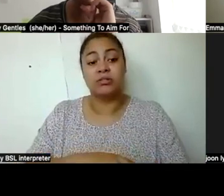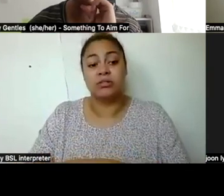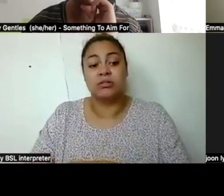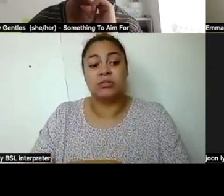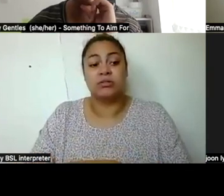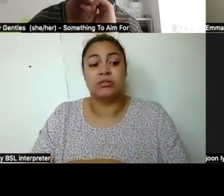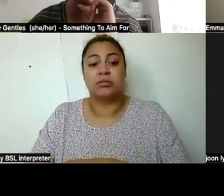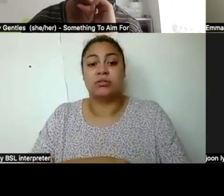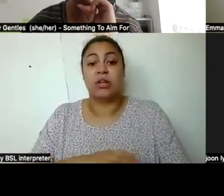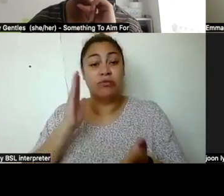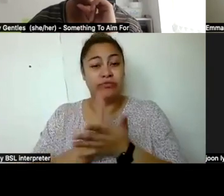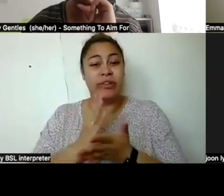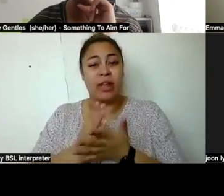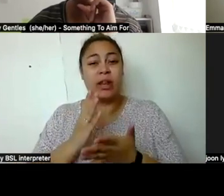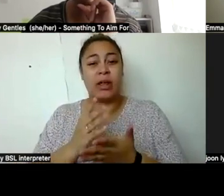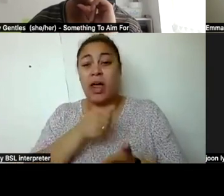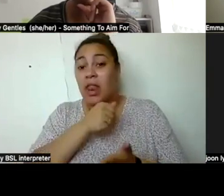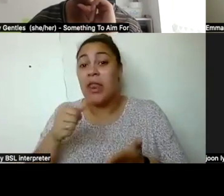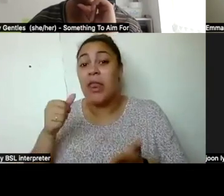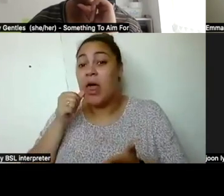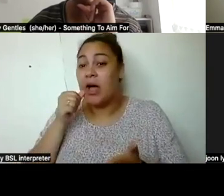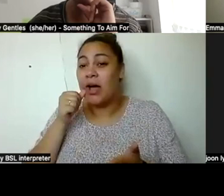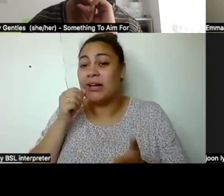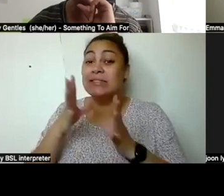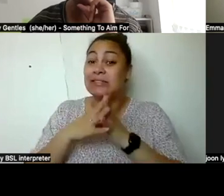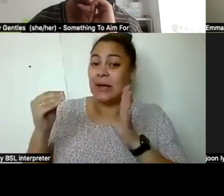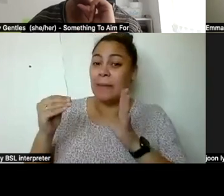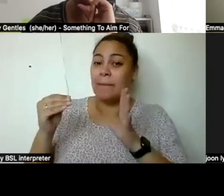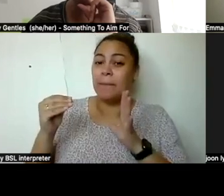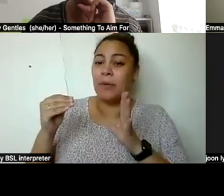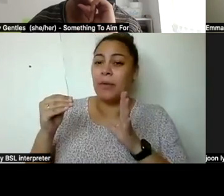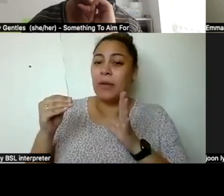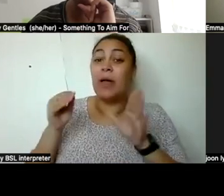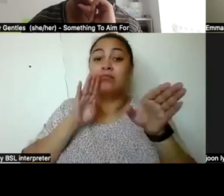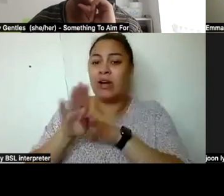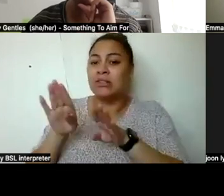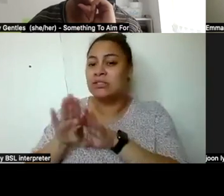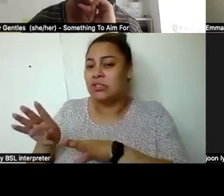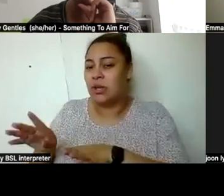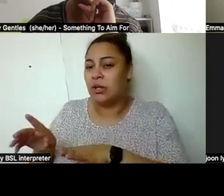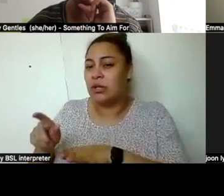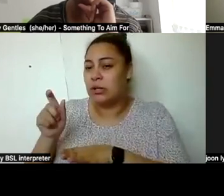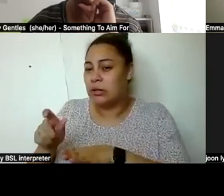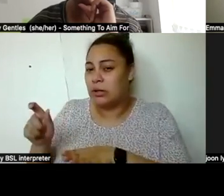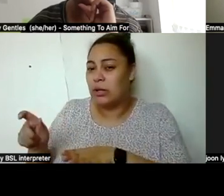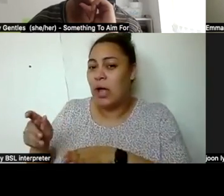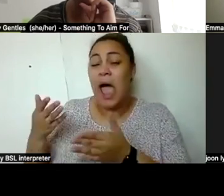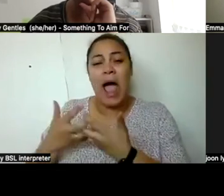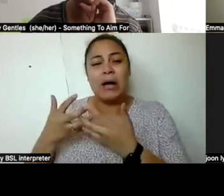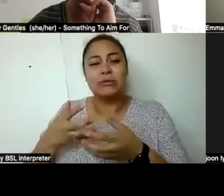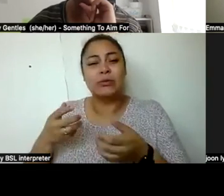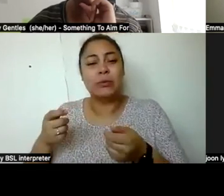I think that was a really nice like example of practitioners looking at how to experiment